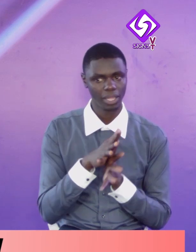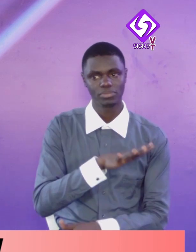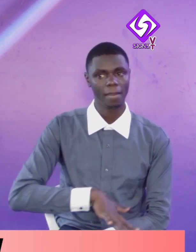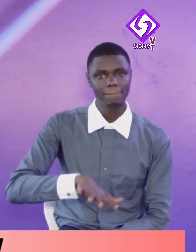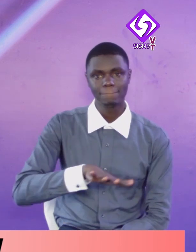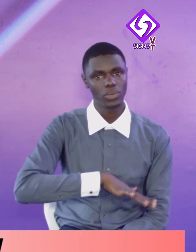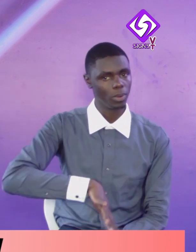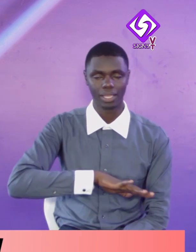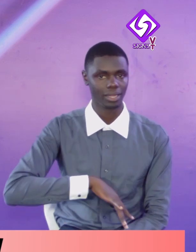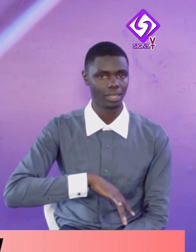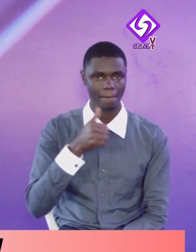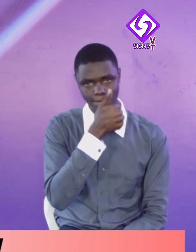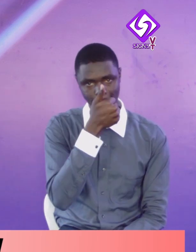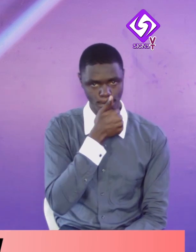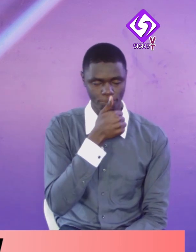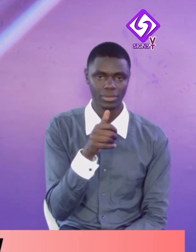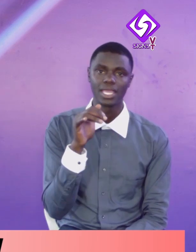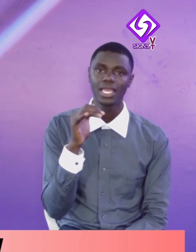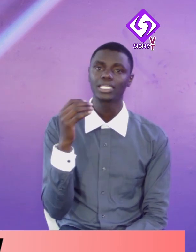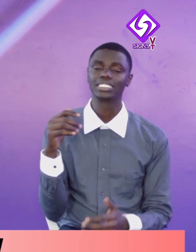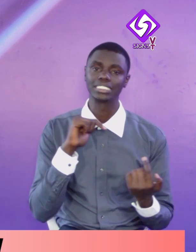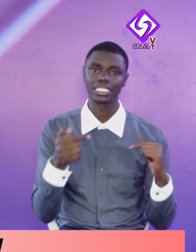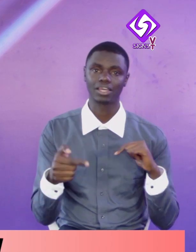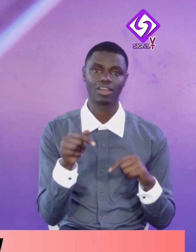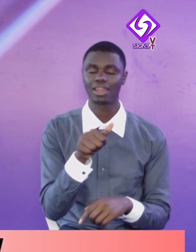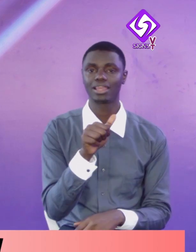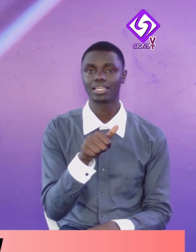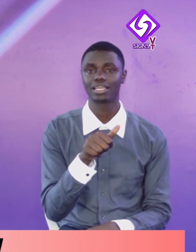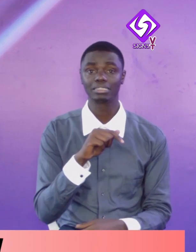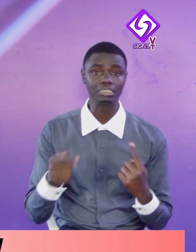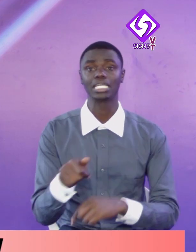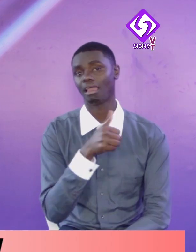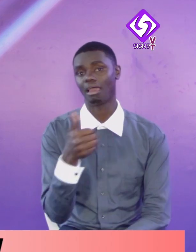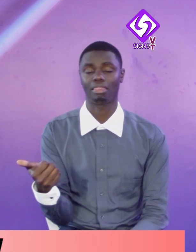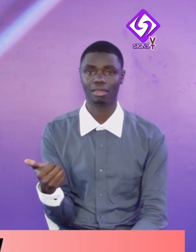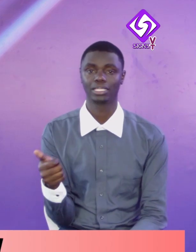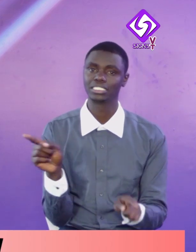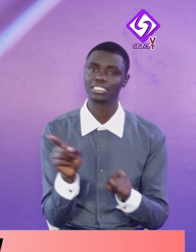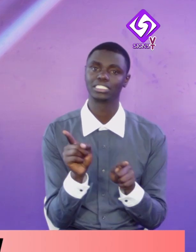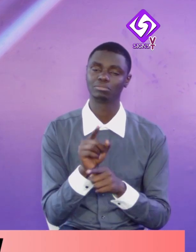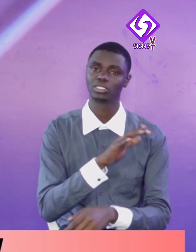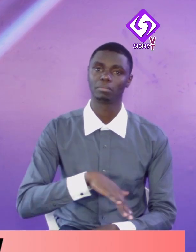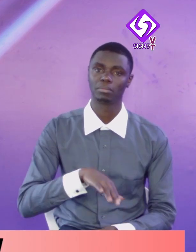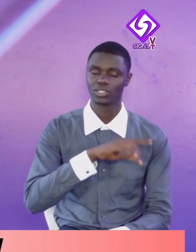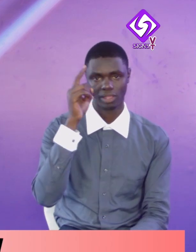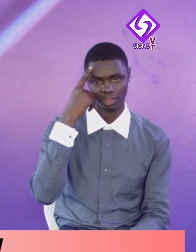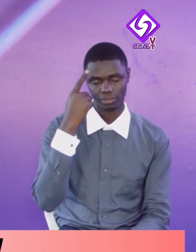Lamine Yamal again, he suffered another injury in the same place. So I think